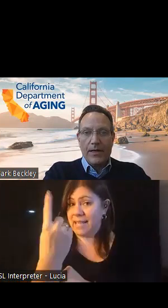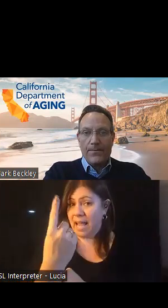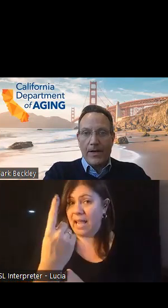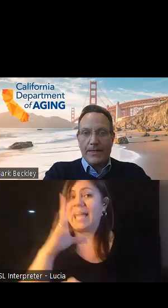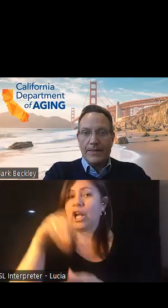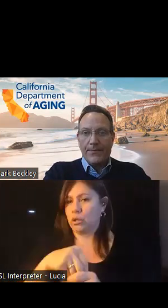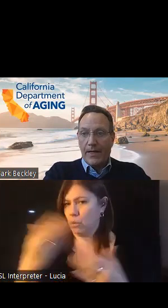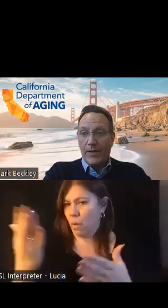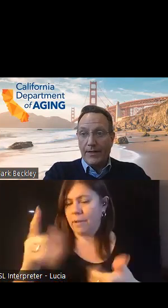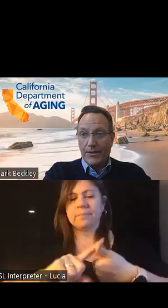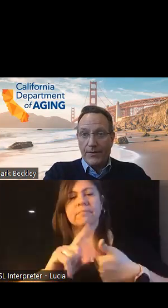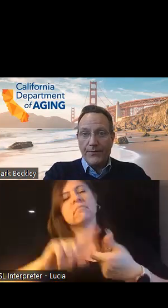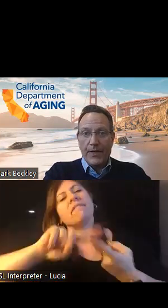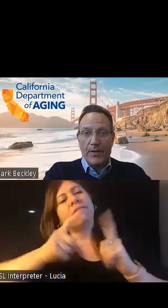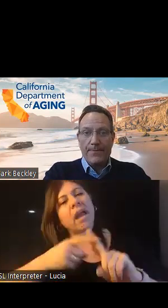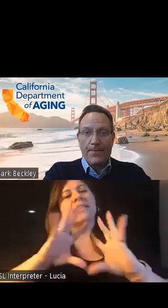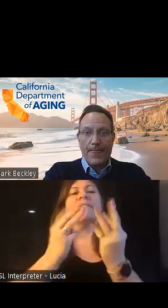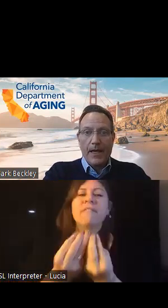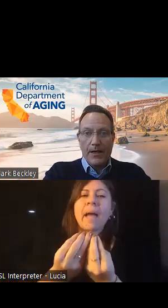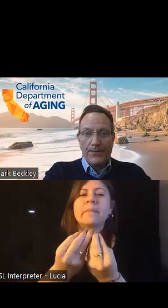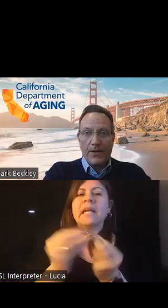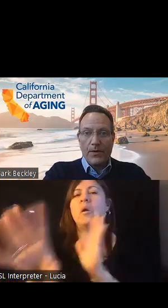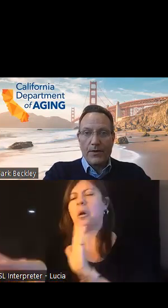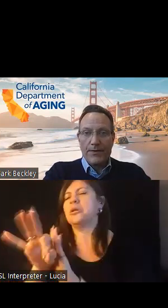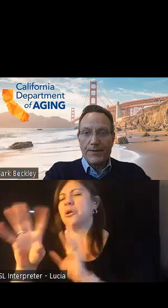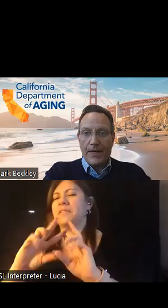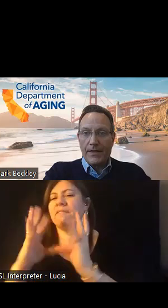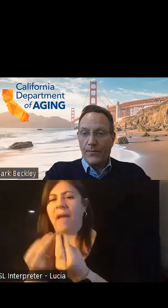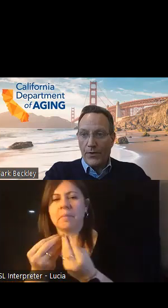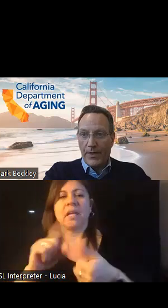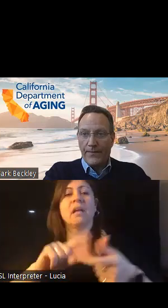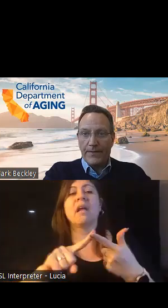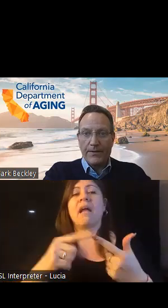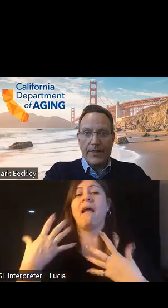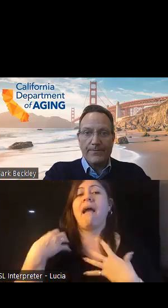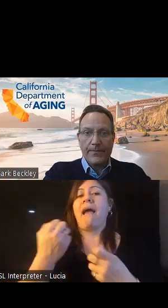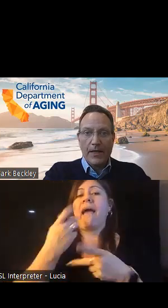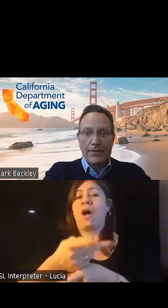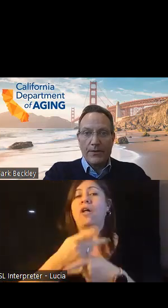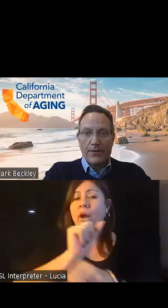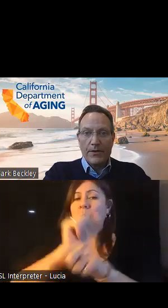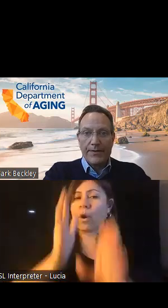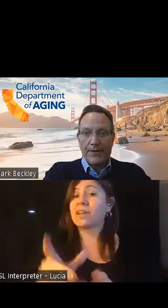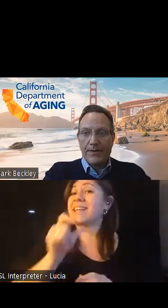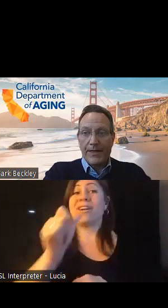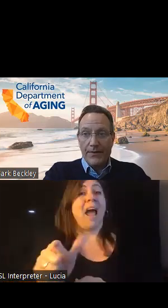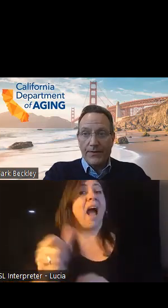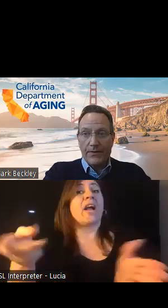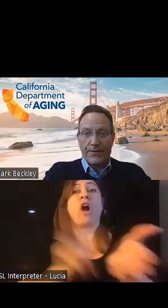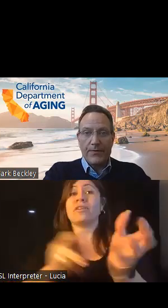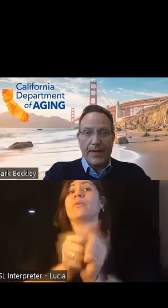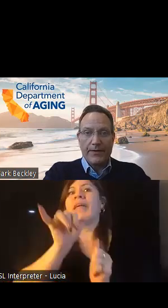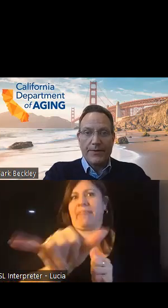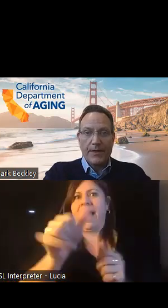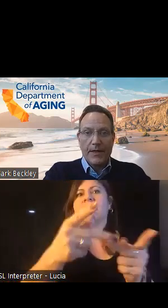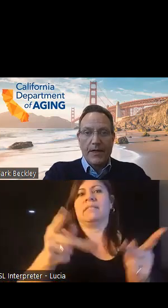include friends, family, and chosen family, healthcare workers not employed by a facility, social services and other